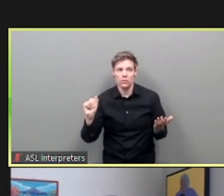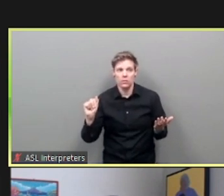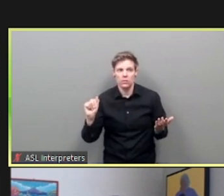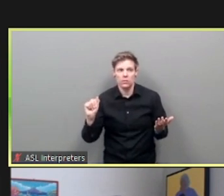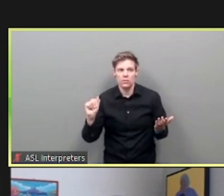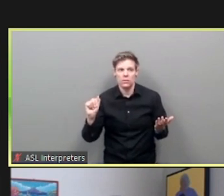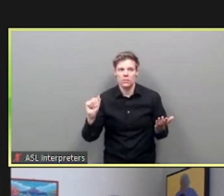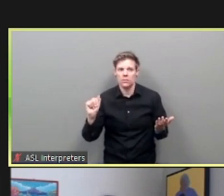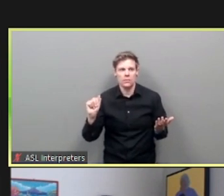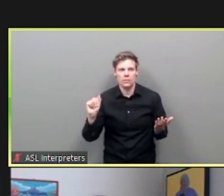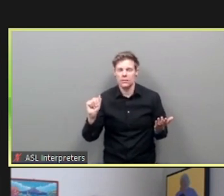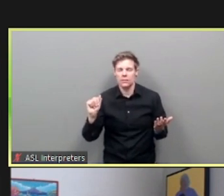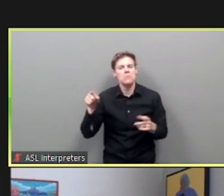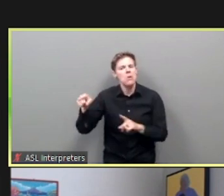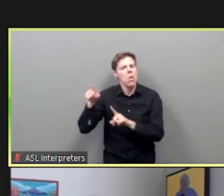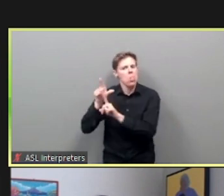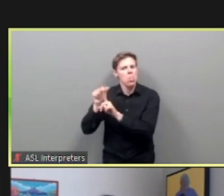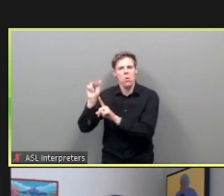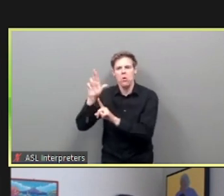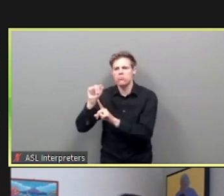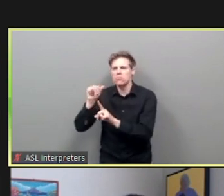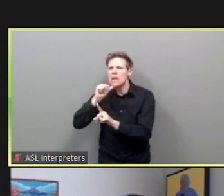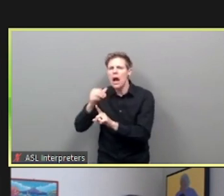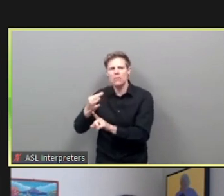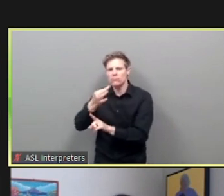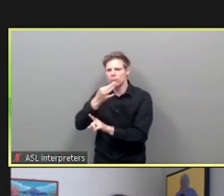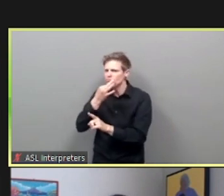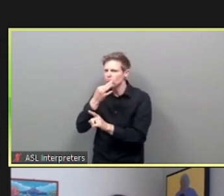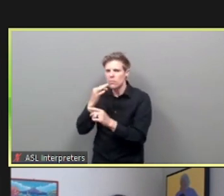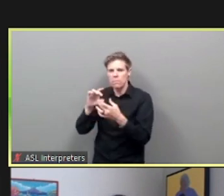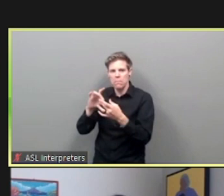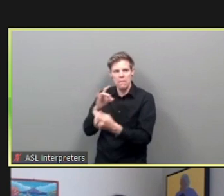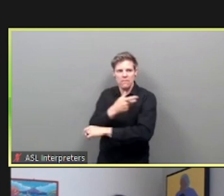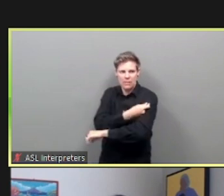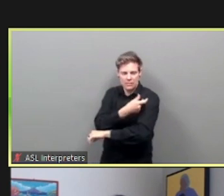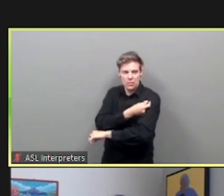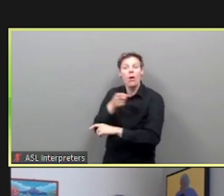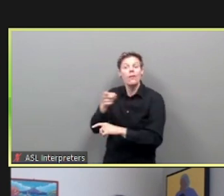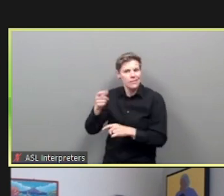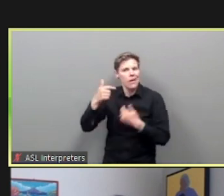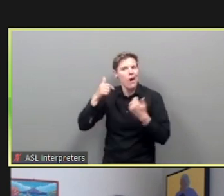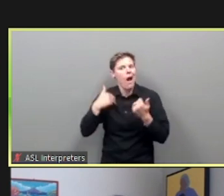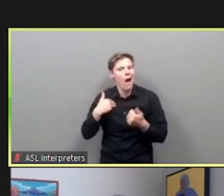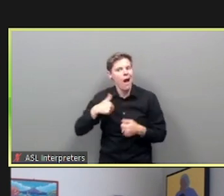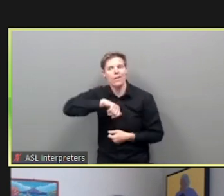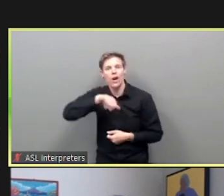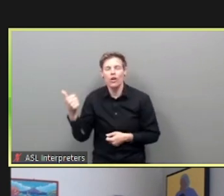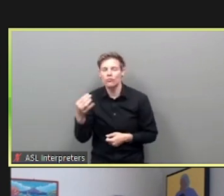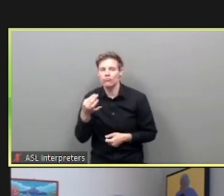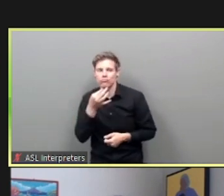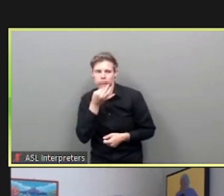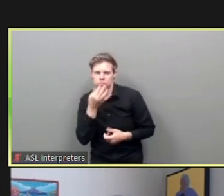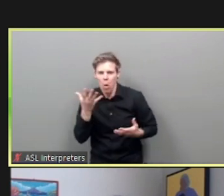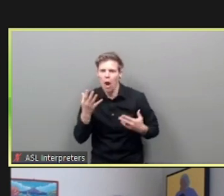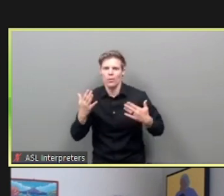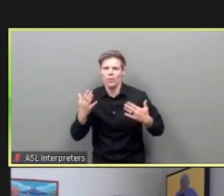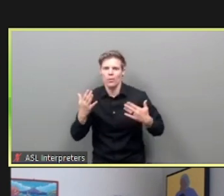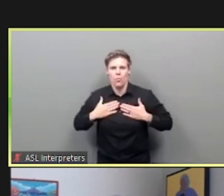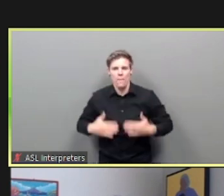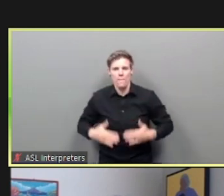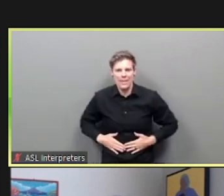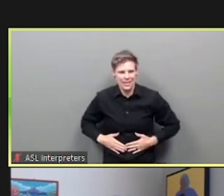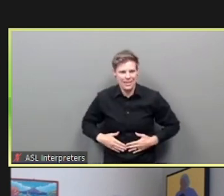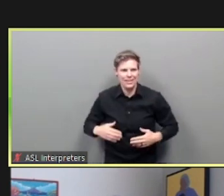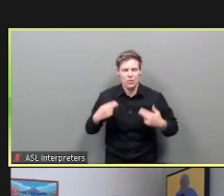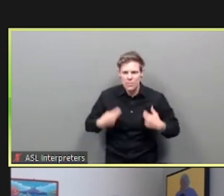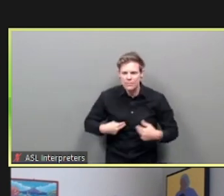expert on vaccines, but she is the human embodiment of a lifetime commitment to